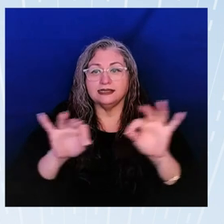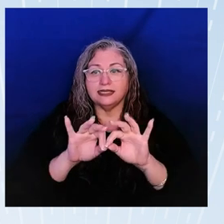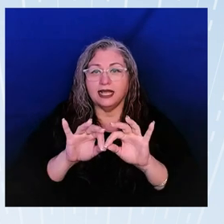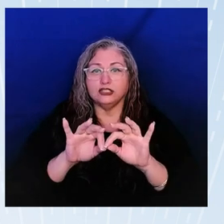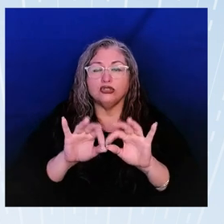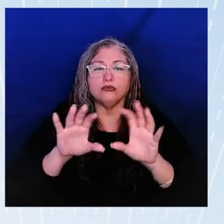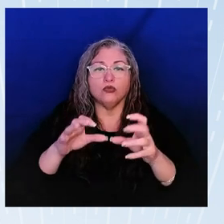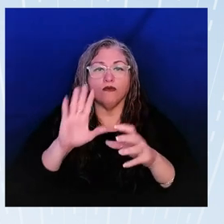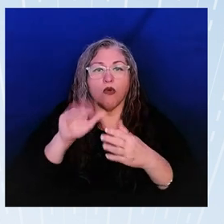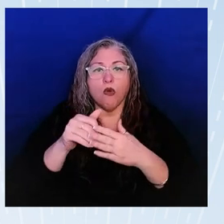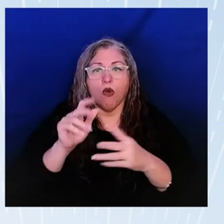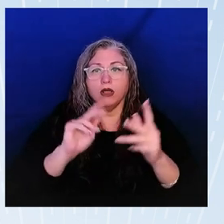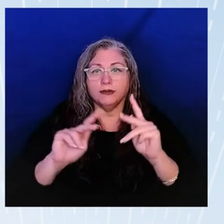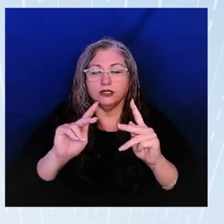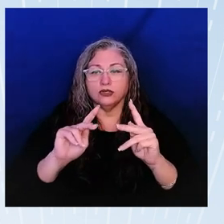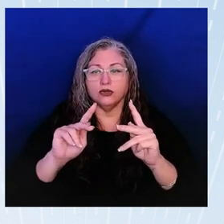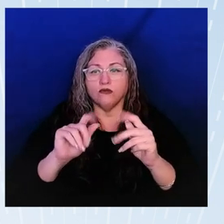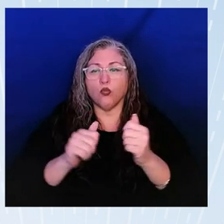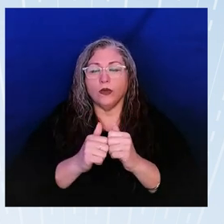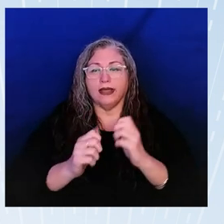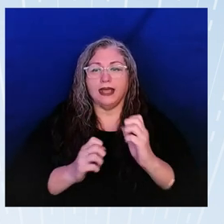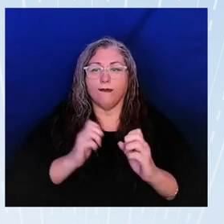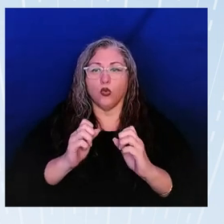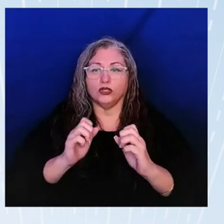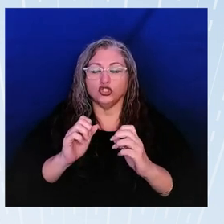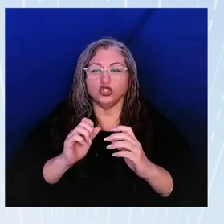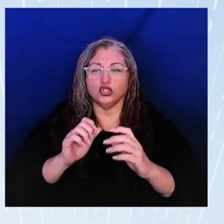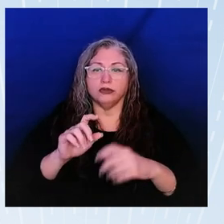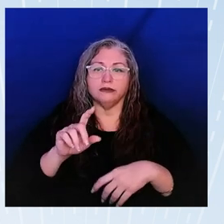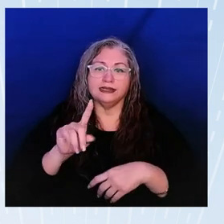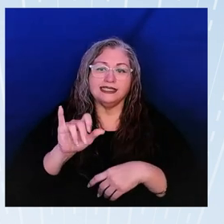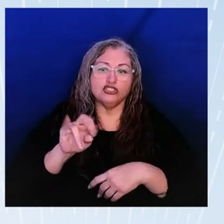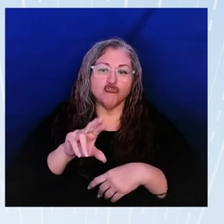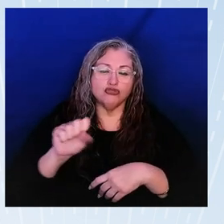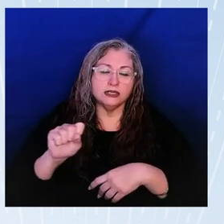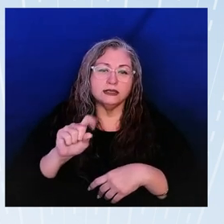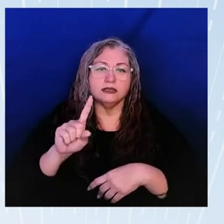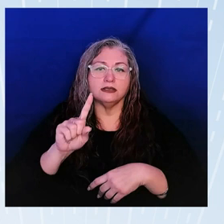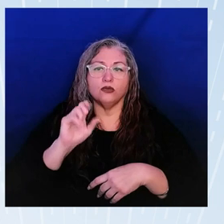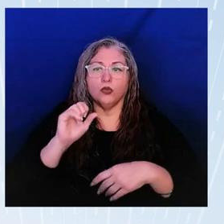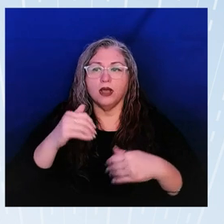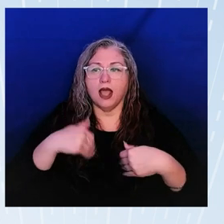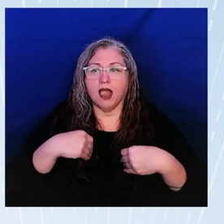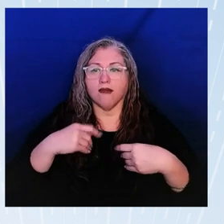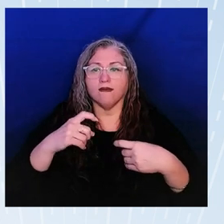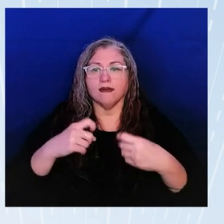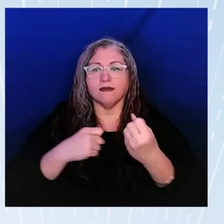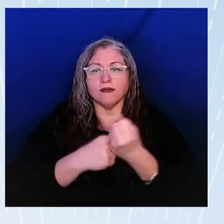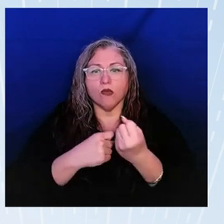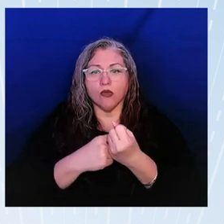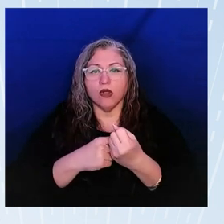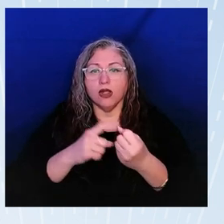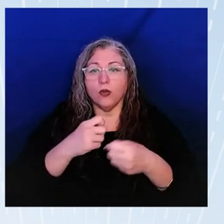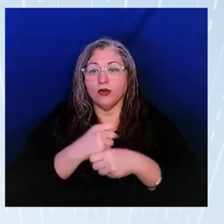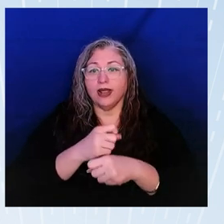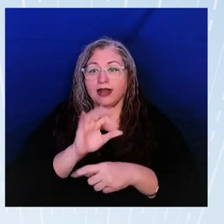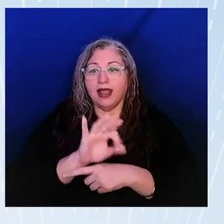individuals in emotional distress to access crucial help and support. The creation of 988